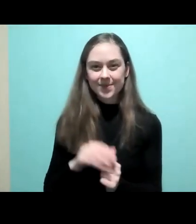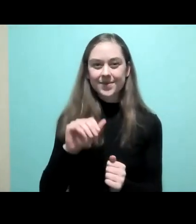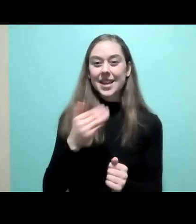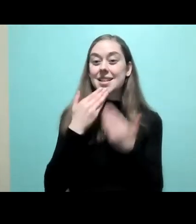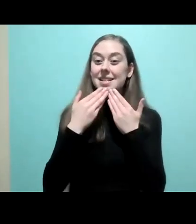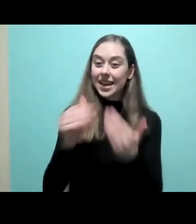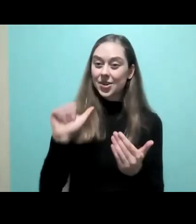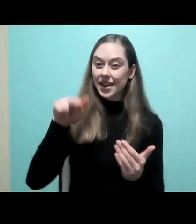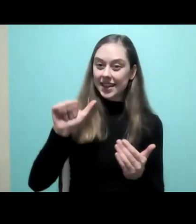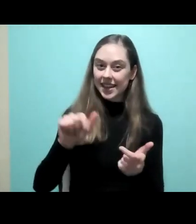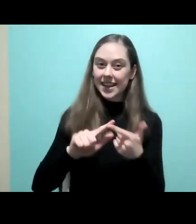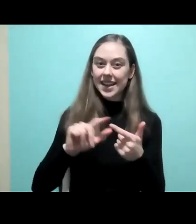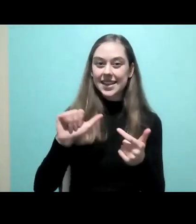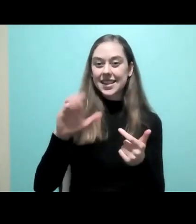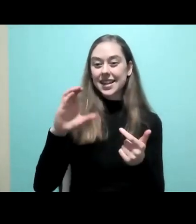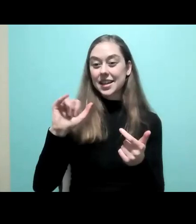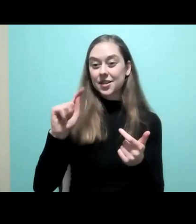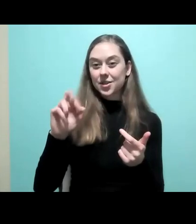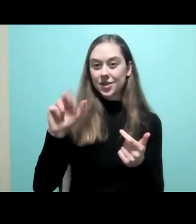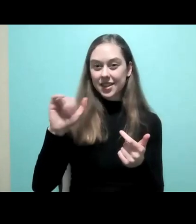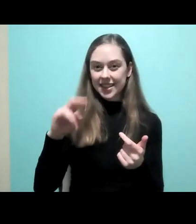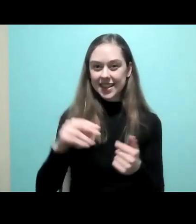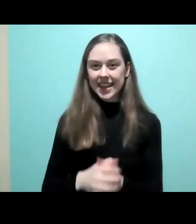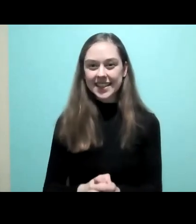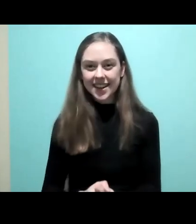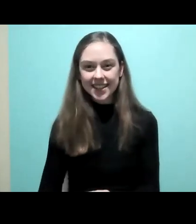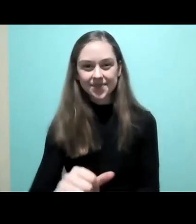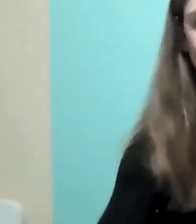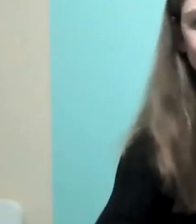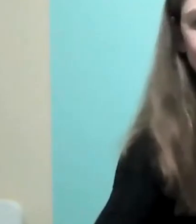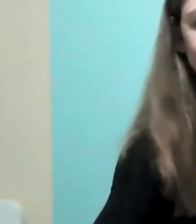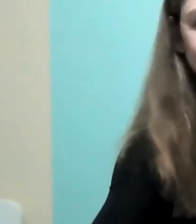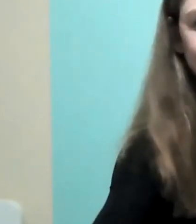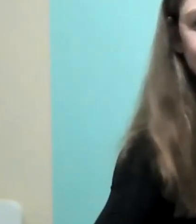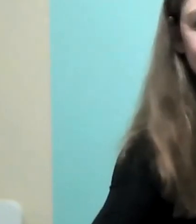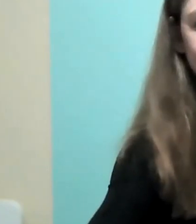you, Anna. Thank you, Katrina. Slán live. Thanks, everybody. Bye. Thanks, Eric.